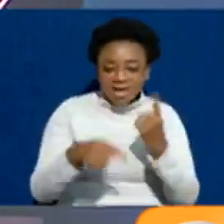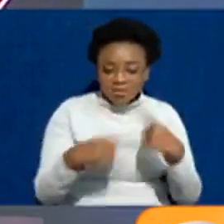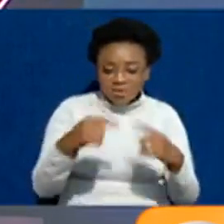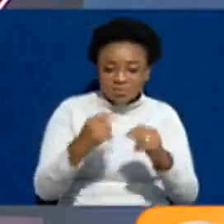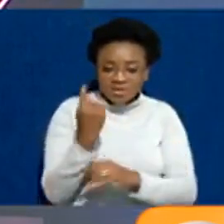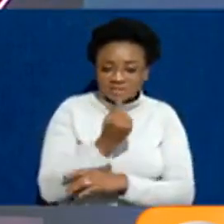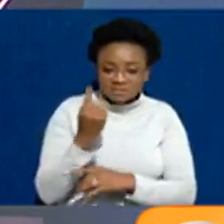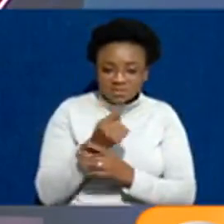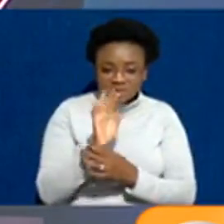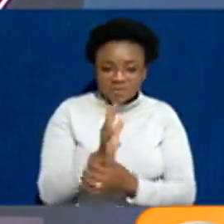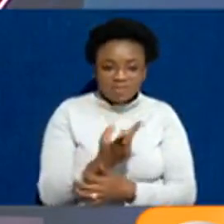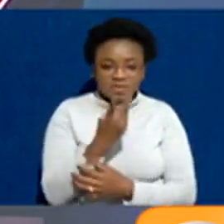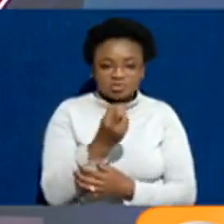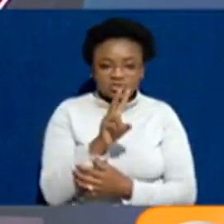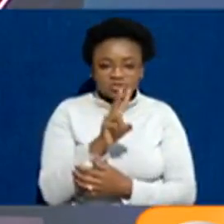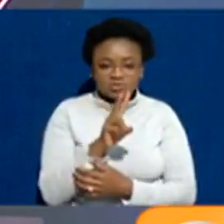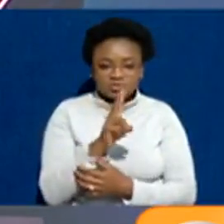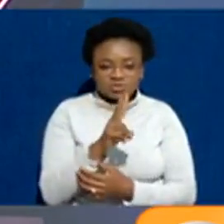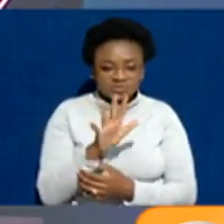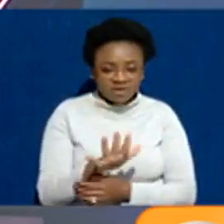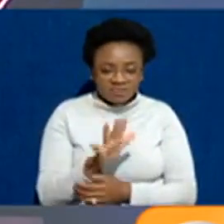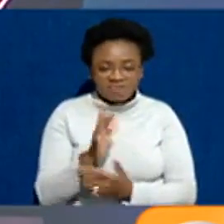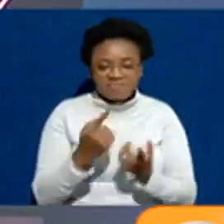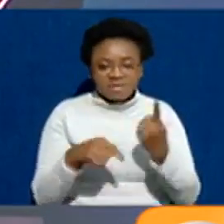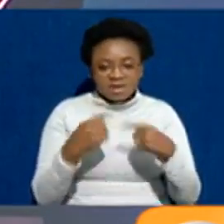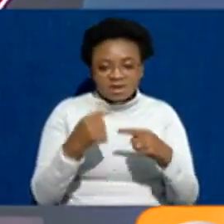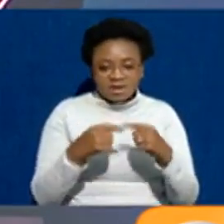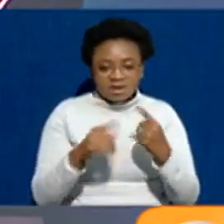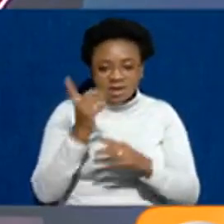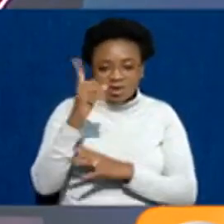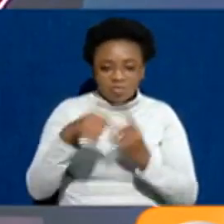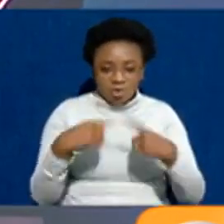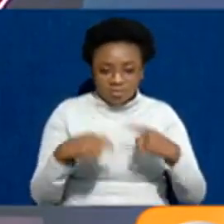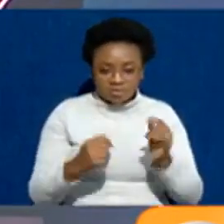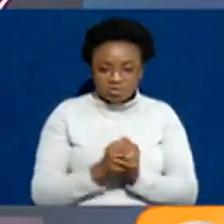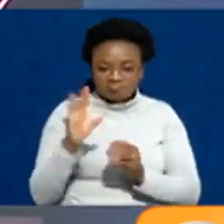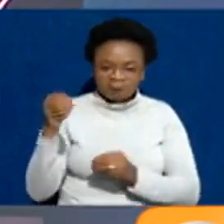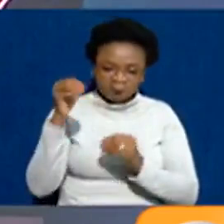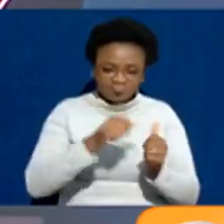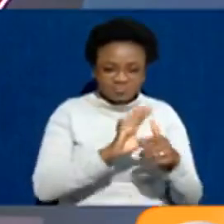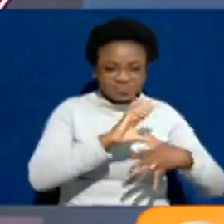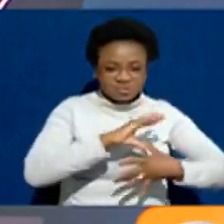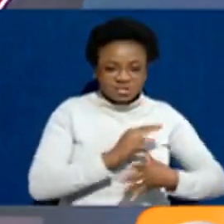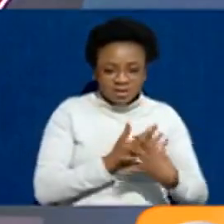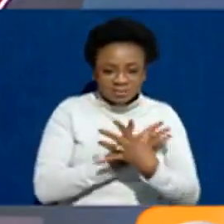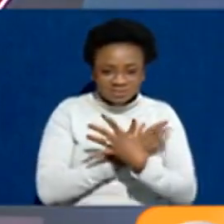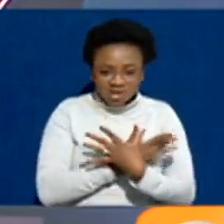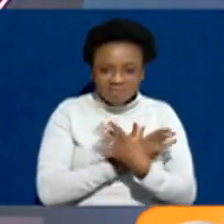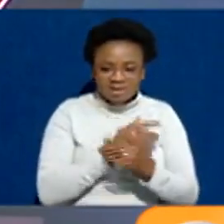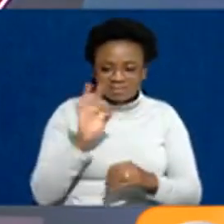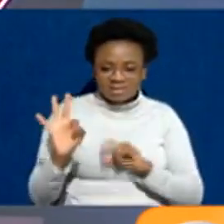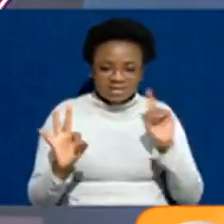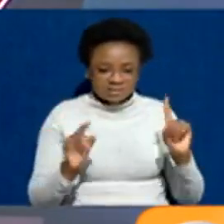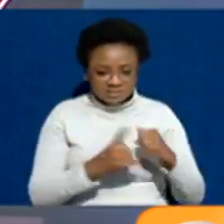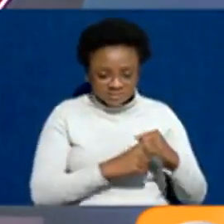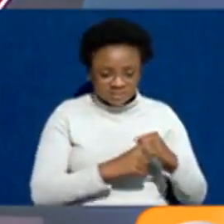ITF Tennis W25 Nairobi Championships. Okutoyi dispatched Germany's Lena Papadakis 3-6,